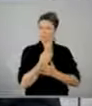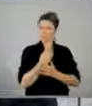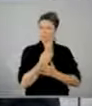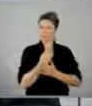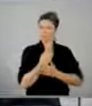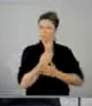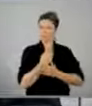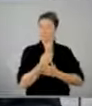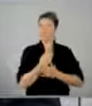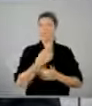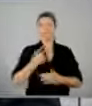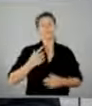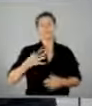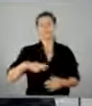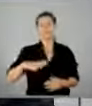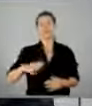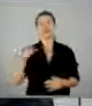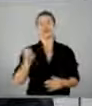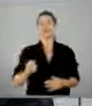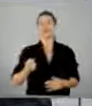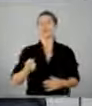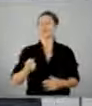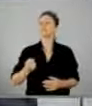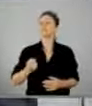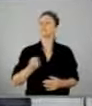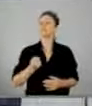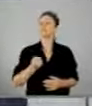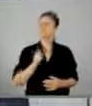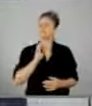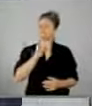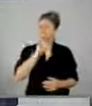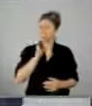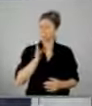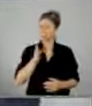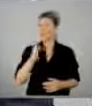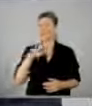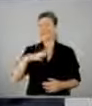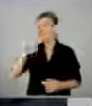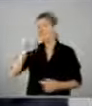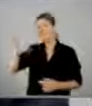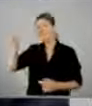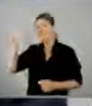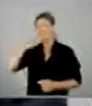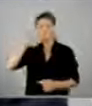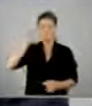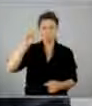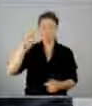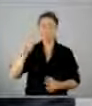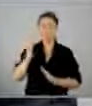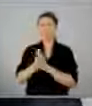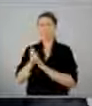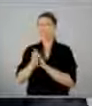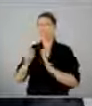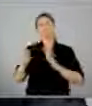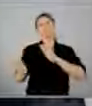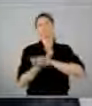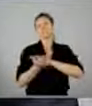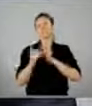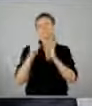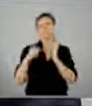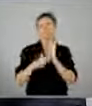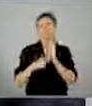a mandatory advice to the relevant department, which in this case would be the Department of Finance. But I